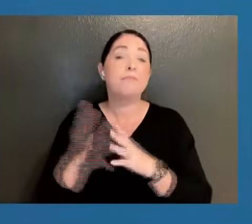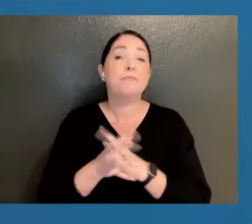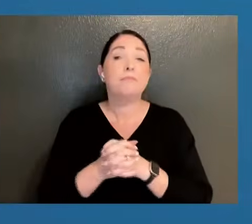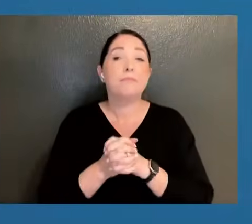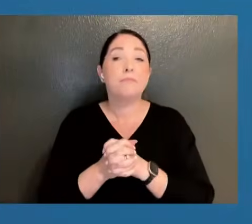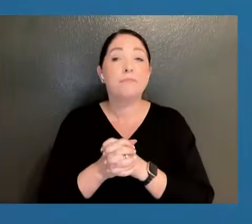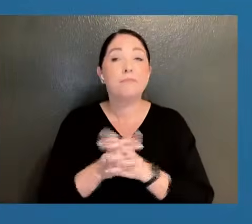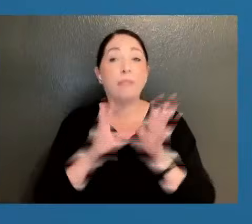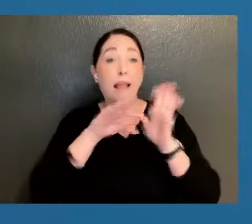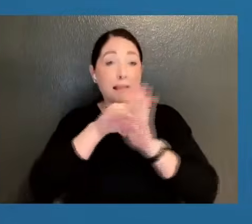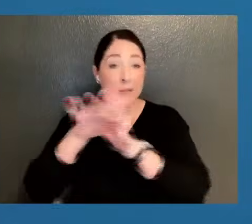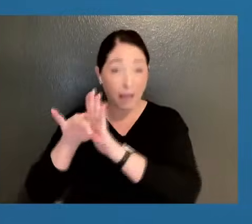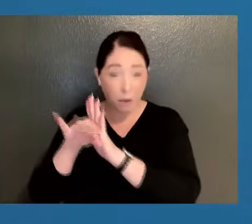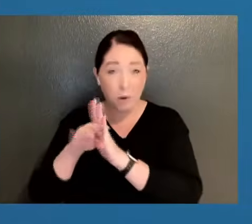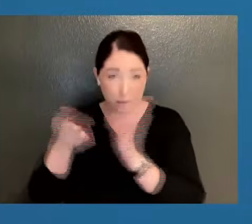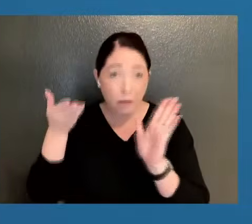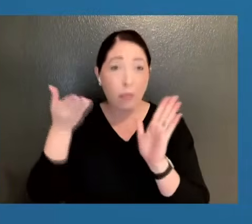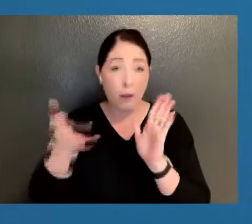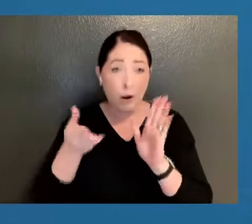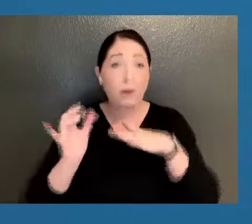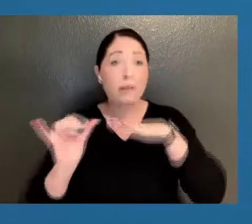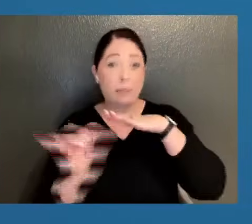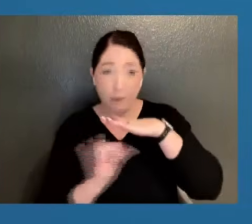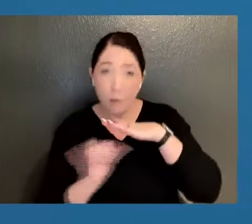on. We are keeping the cameras on.